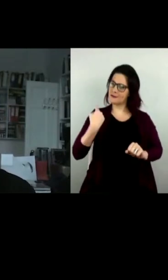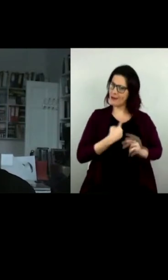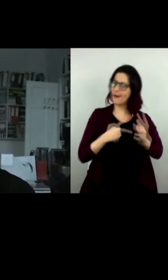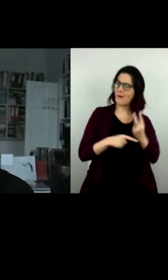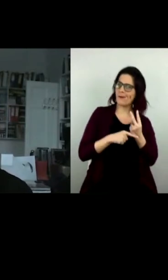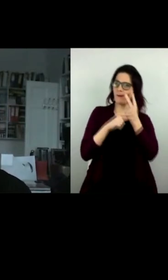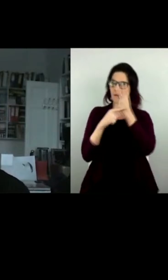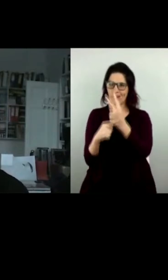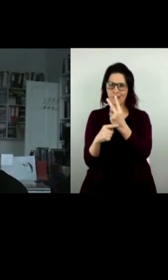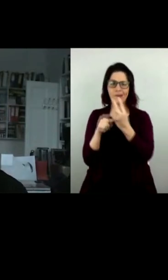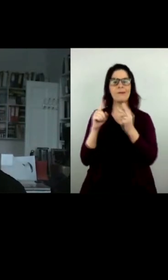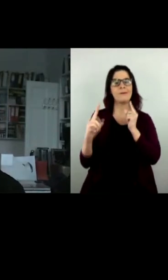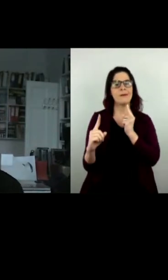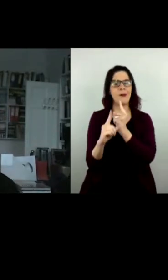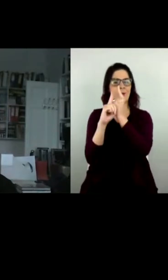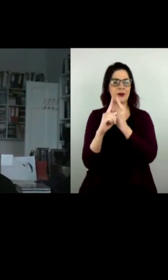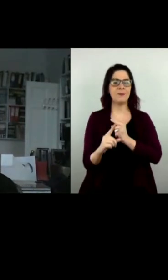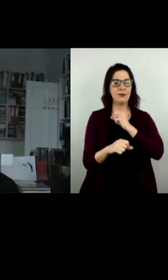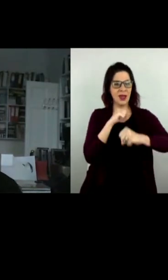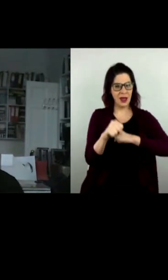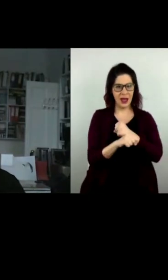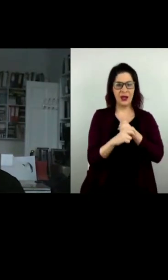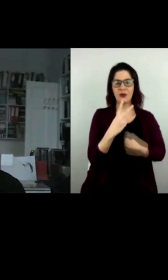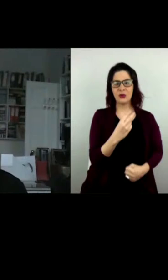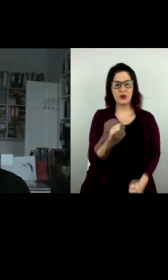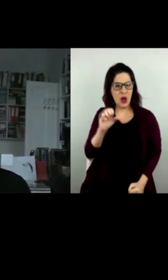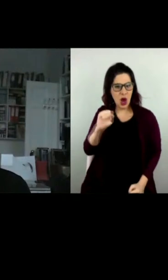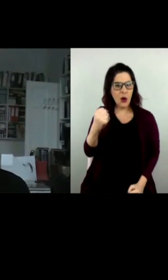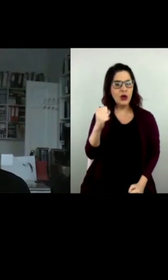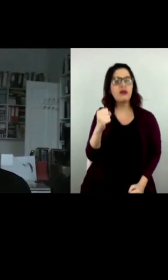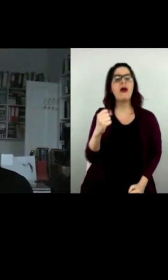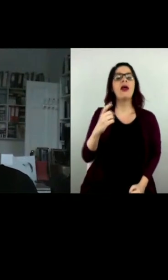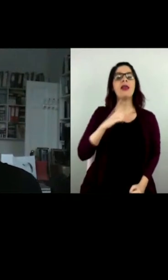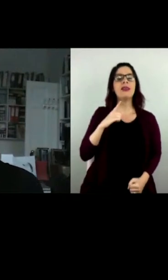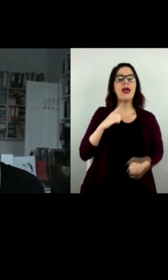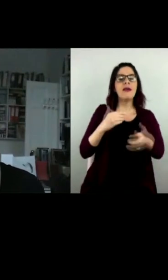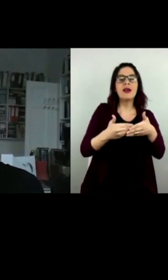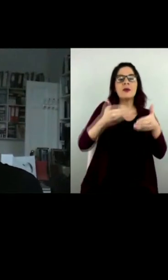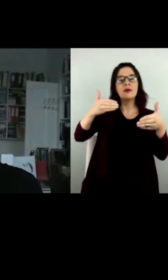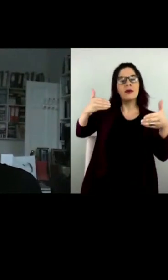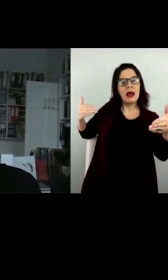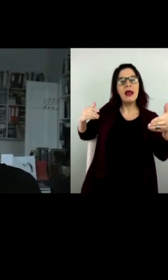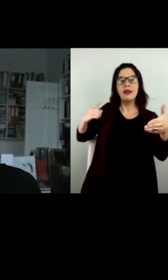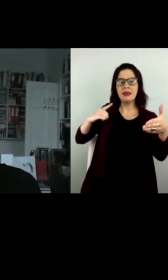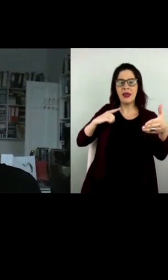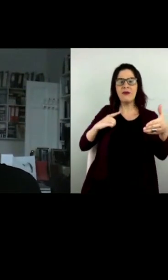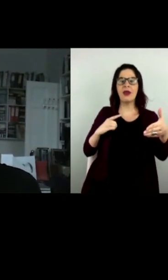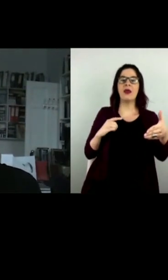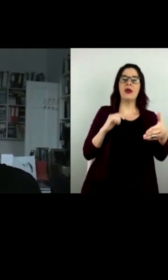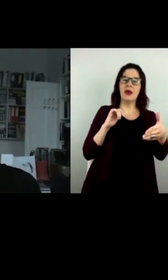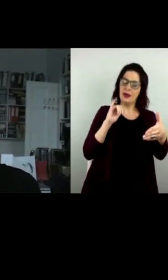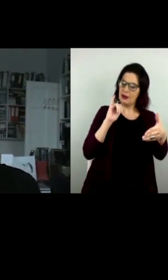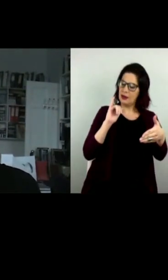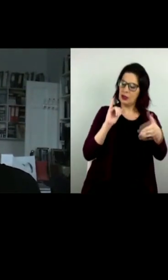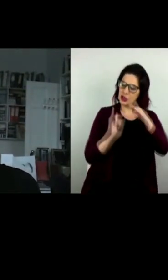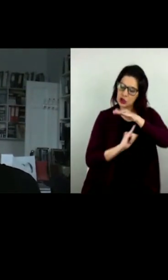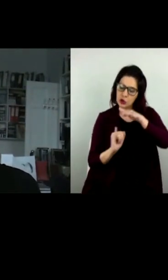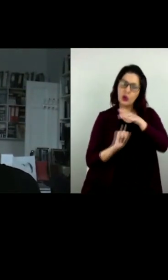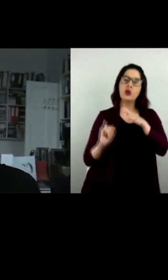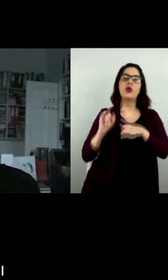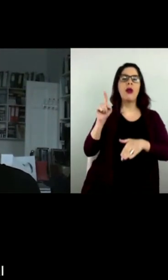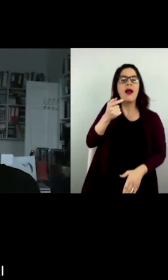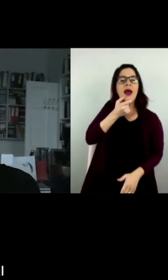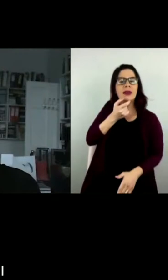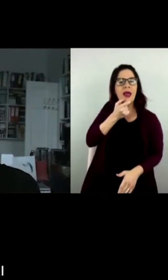a retrospective he created to the BFI, the British Film Institute, 10 documentaries that changed the